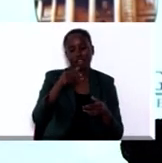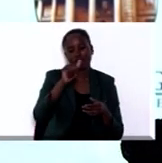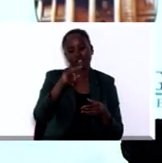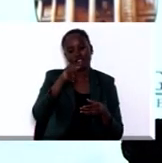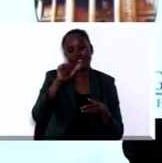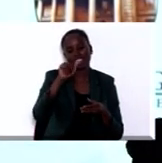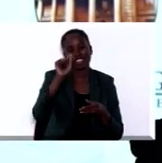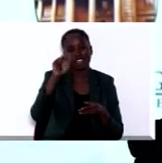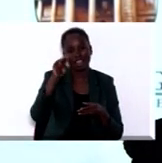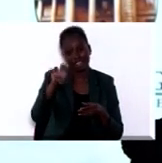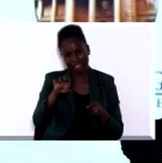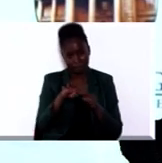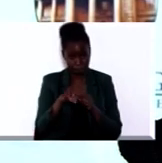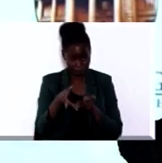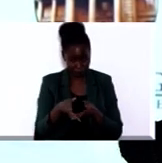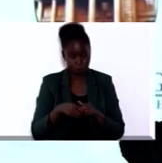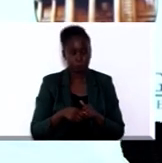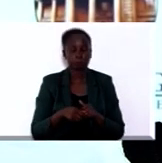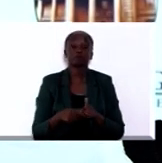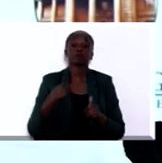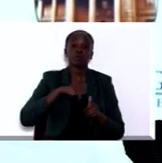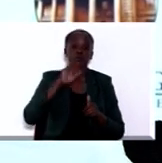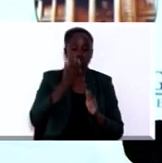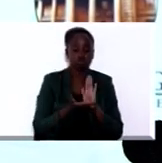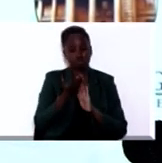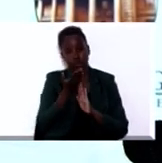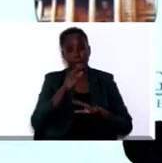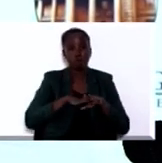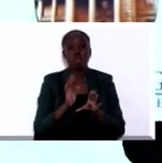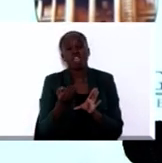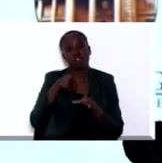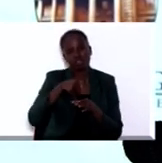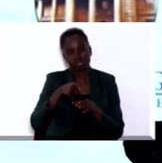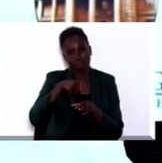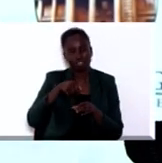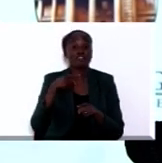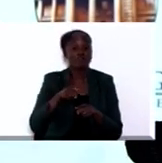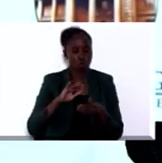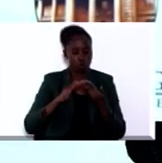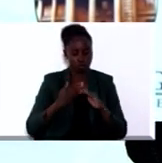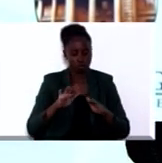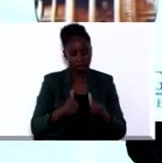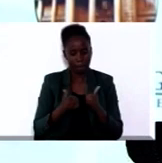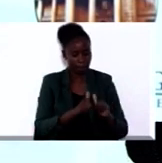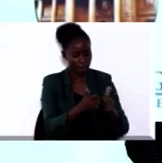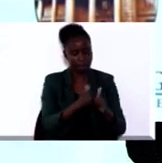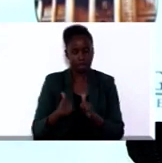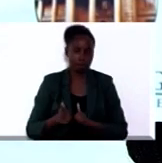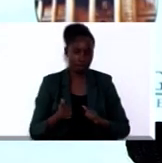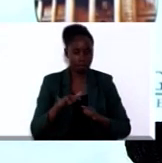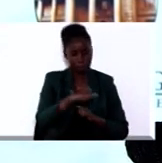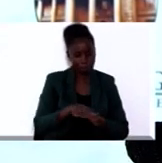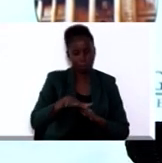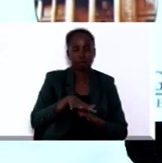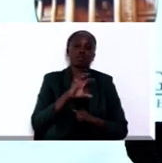We are also going to increase investment in community games across the province. The